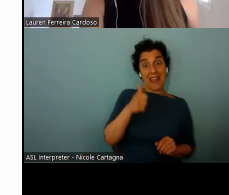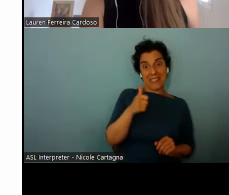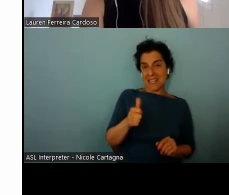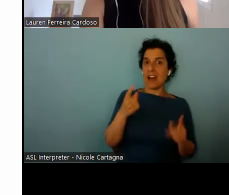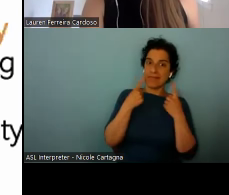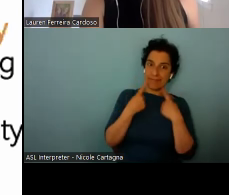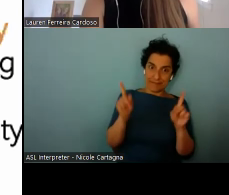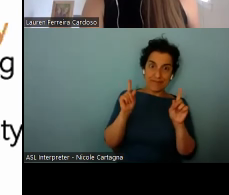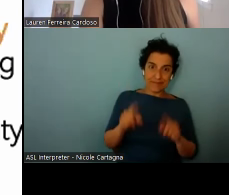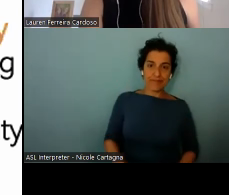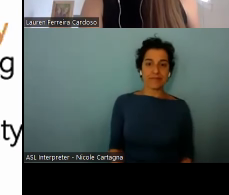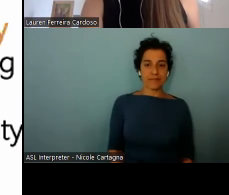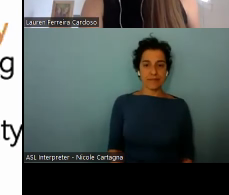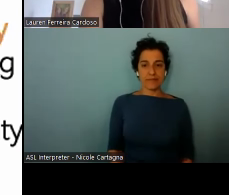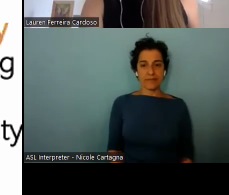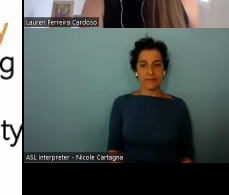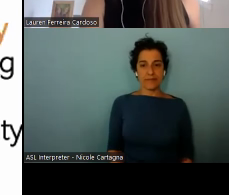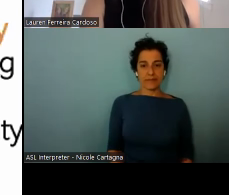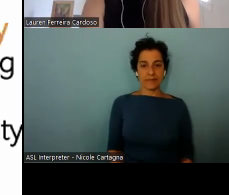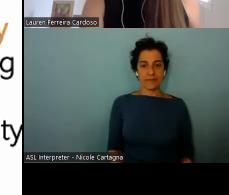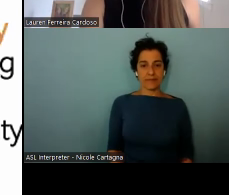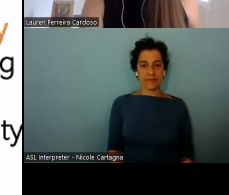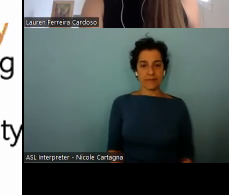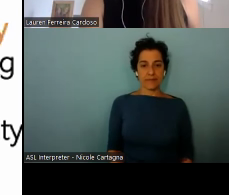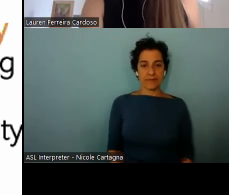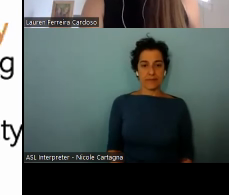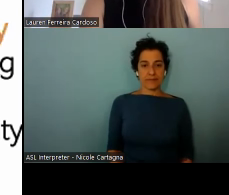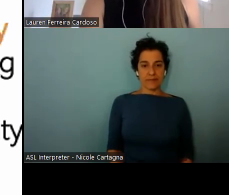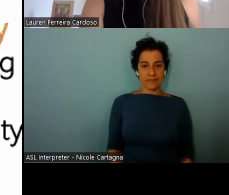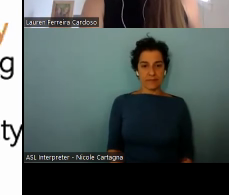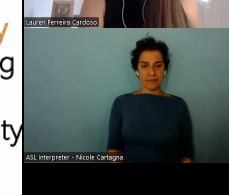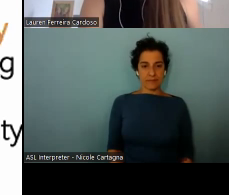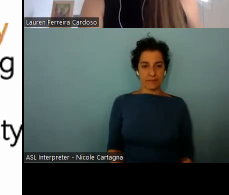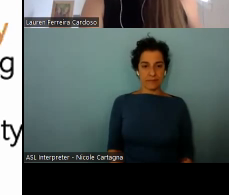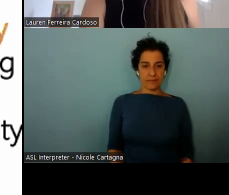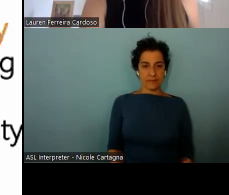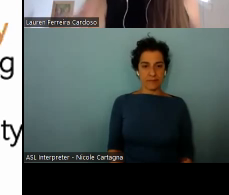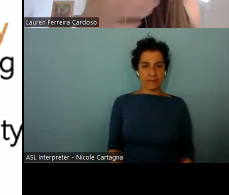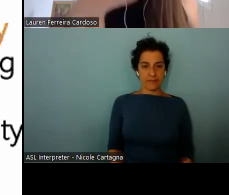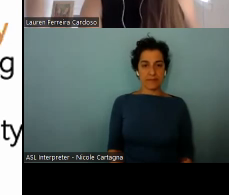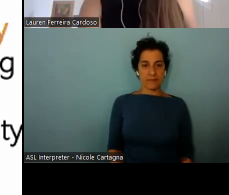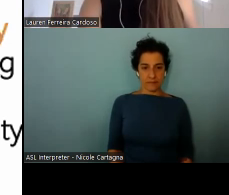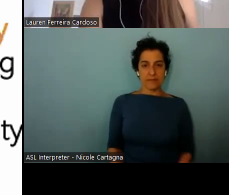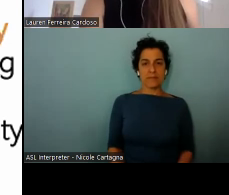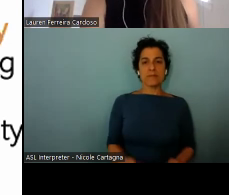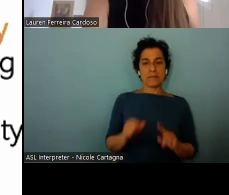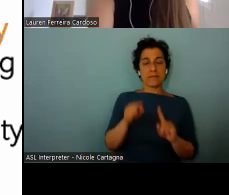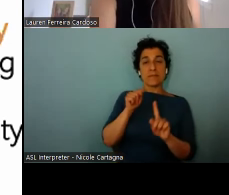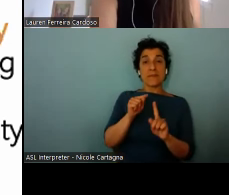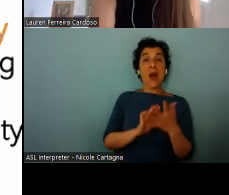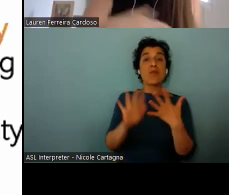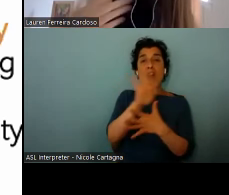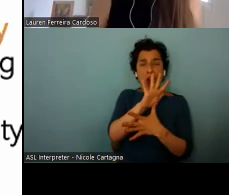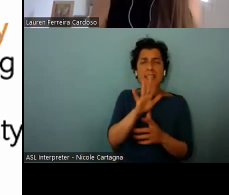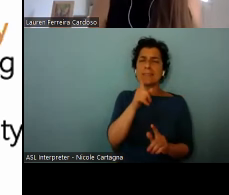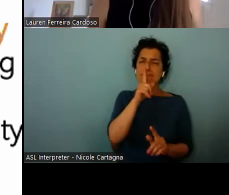success. So this is some examples of key findings. They're not priorities by any means, but they